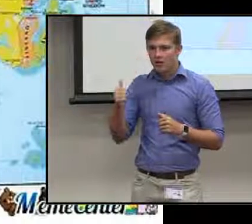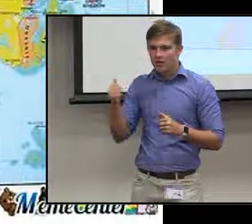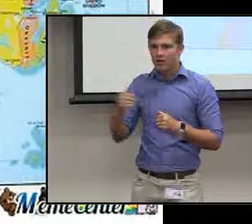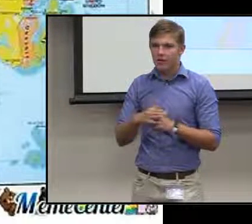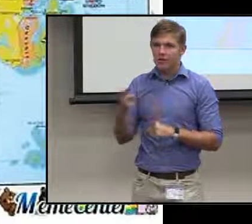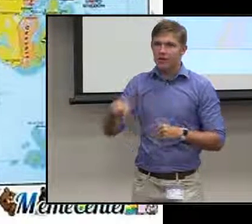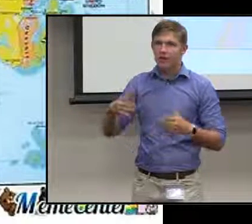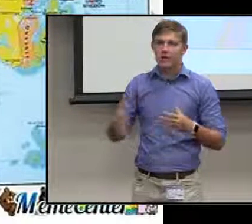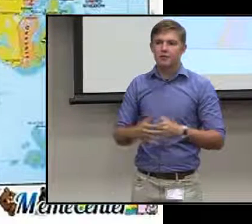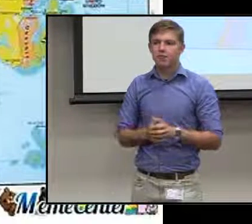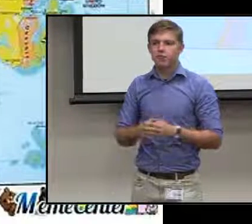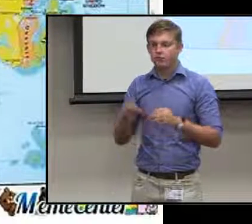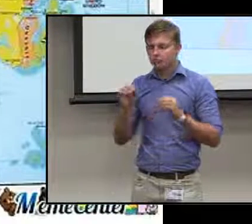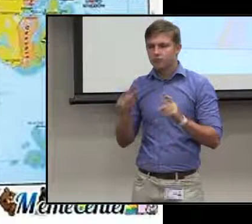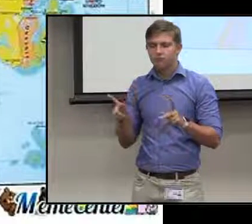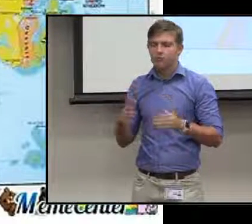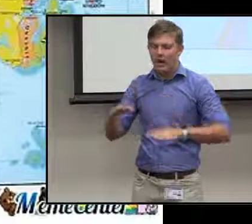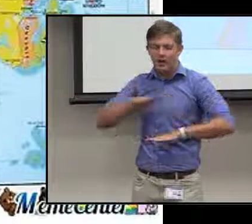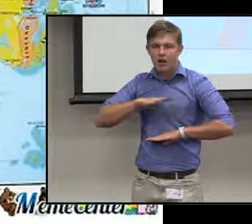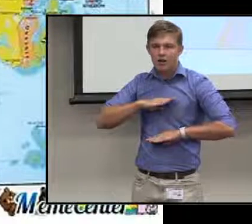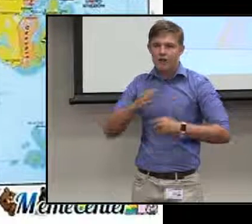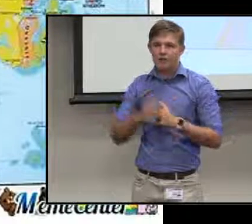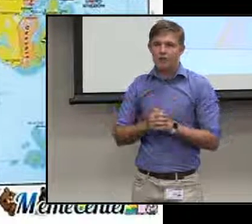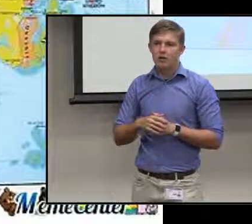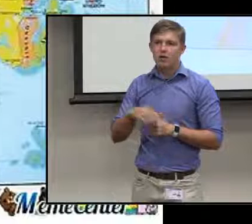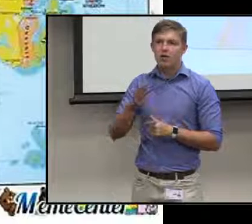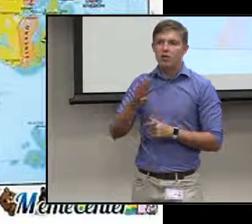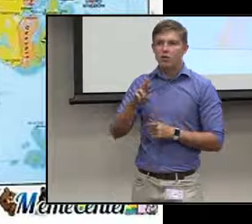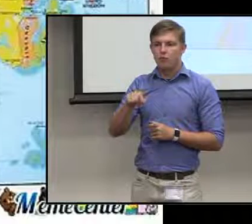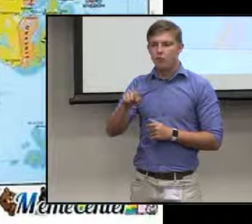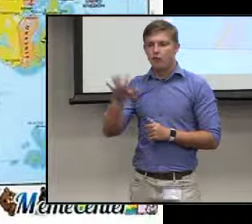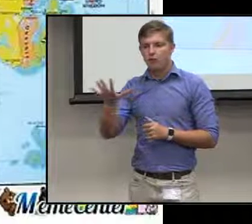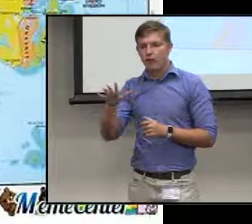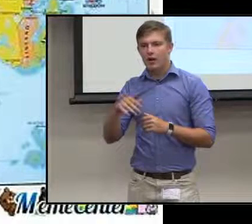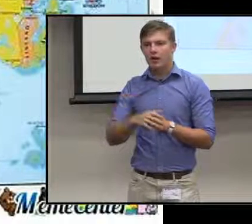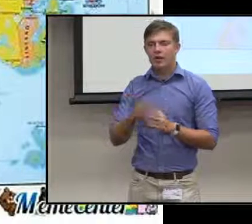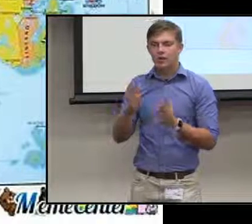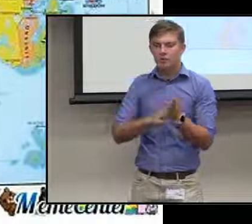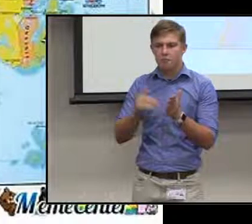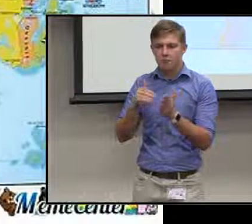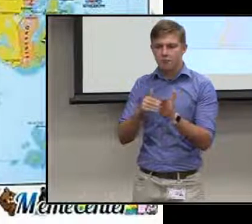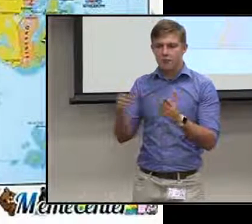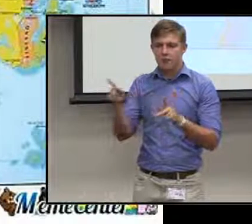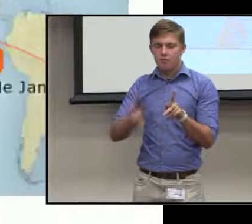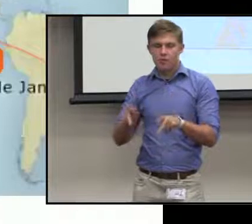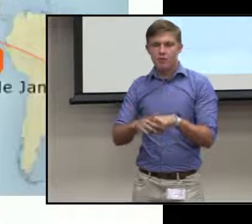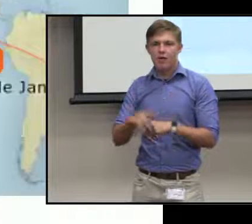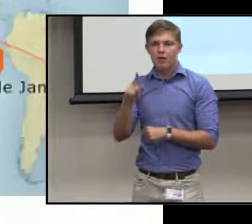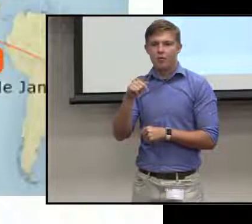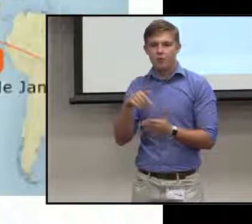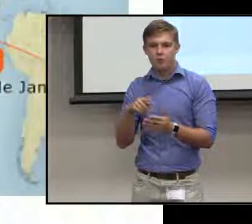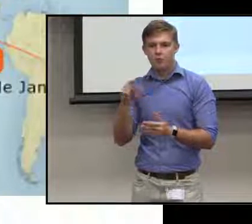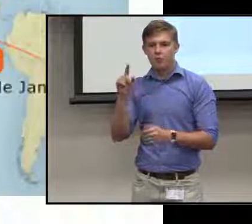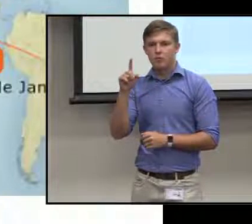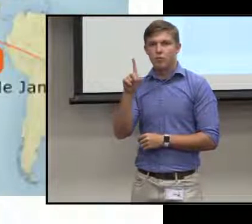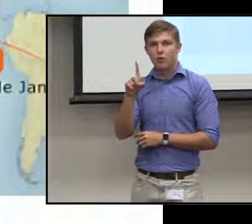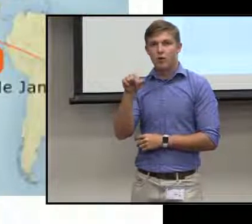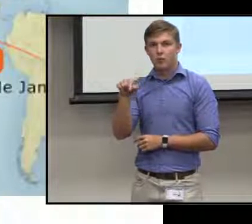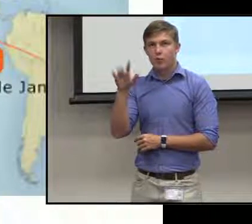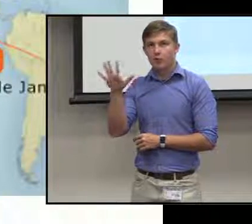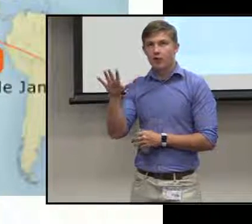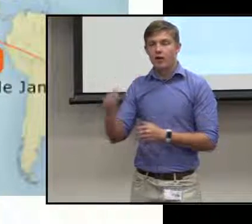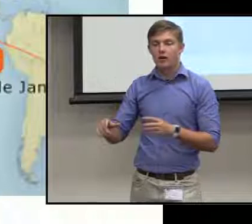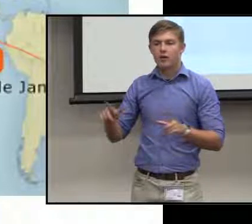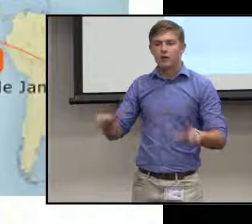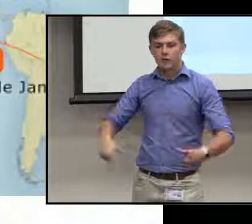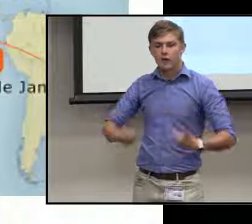that. 4.5 million people, and 1.5 million of those living in the big city of Auckland.